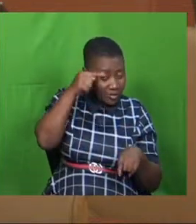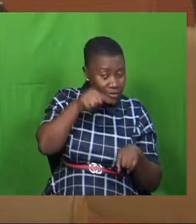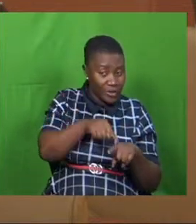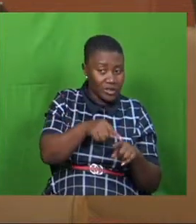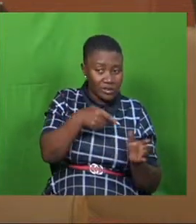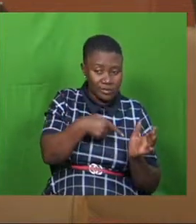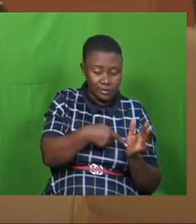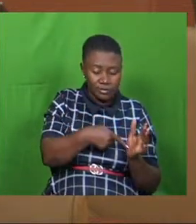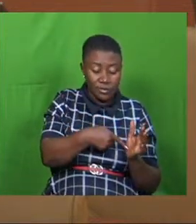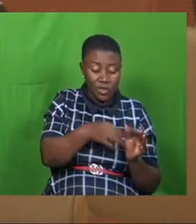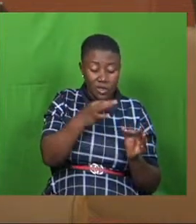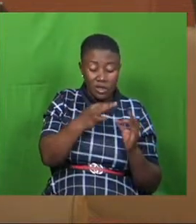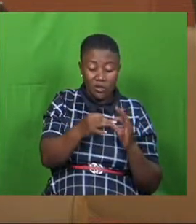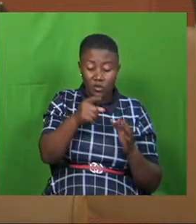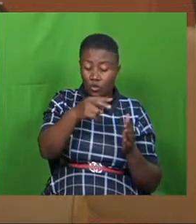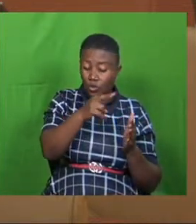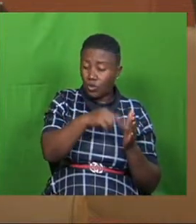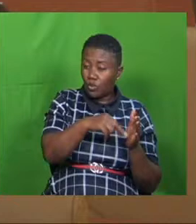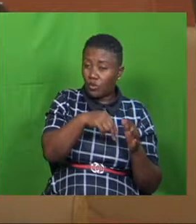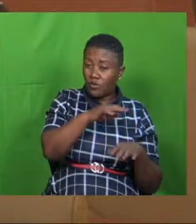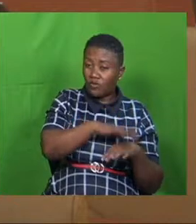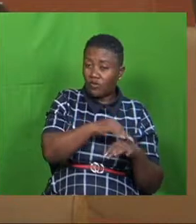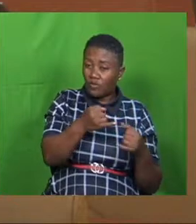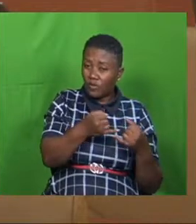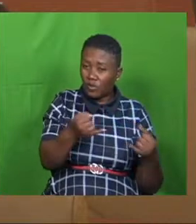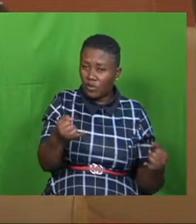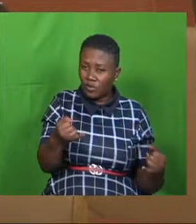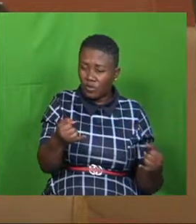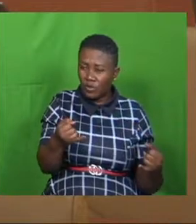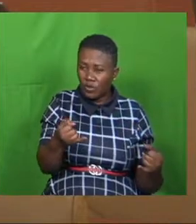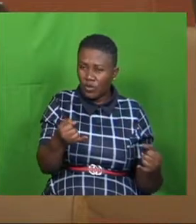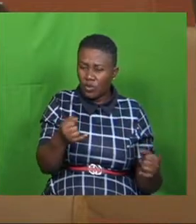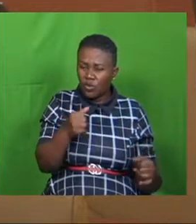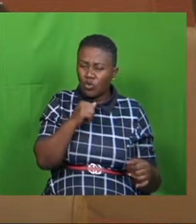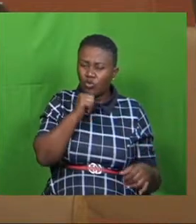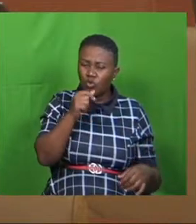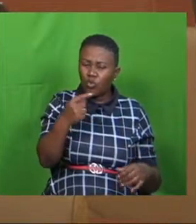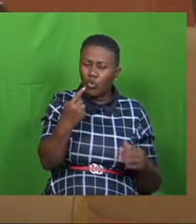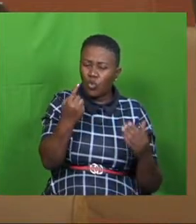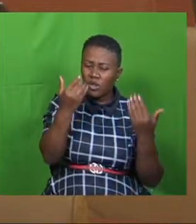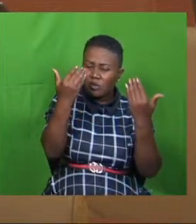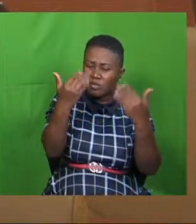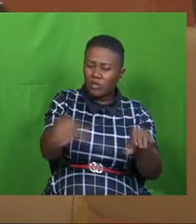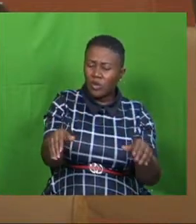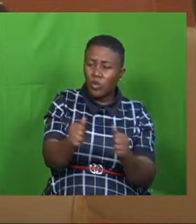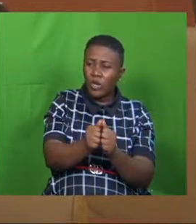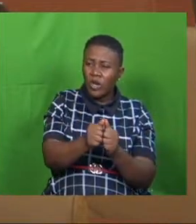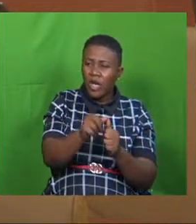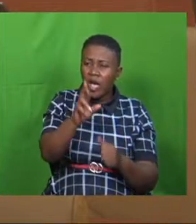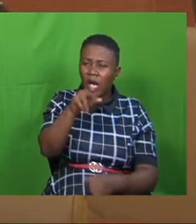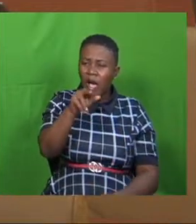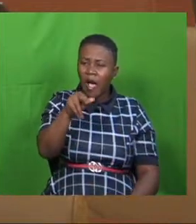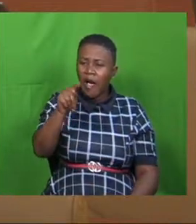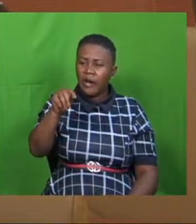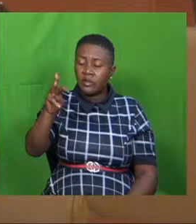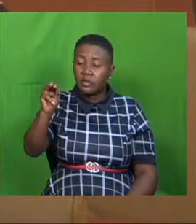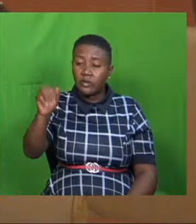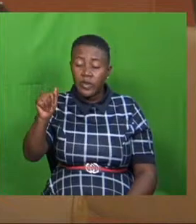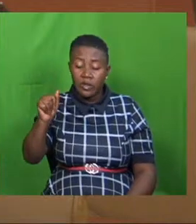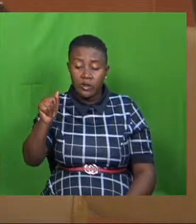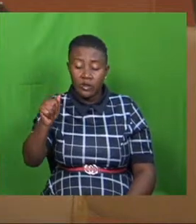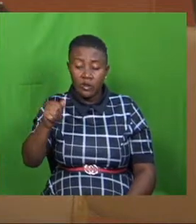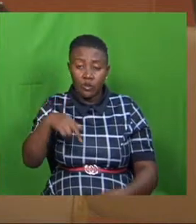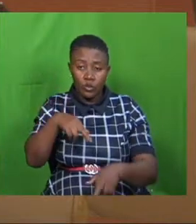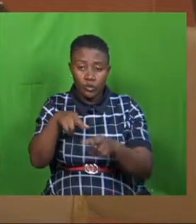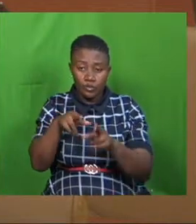read the 4 lines, it's not limited to only the 600 million Accra Tema motorway. It's also talking about the renewable projects,